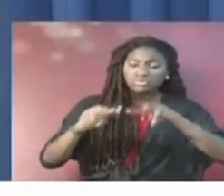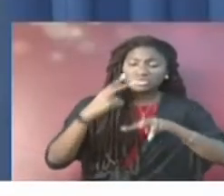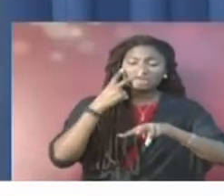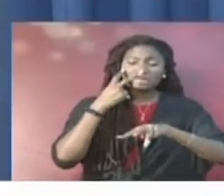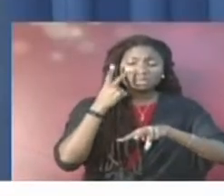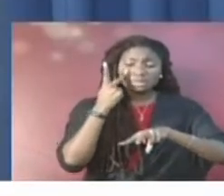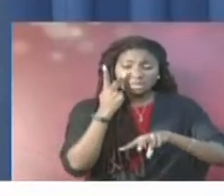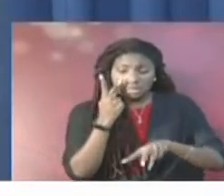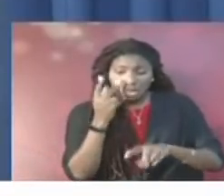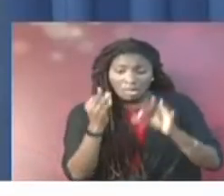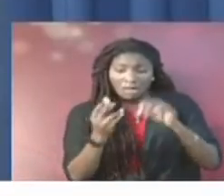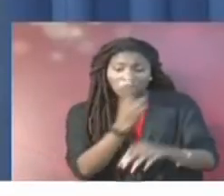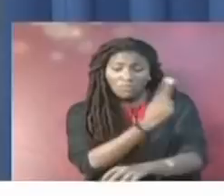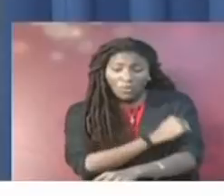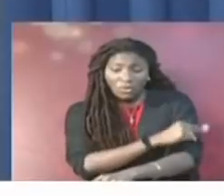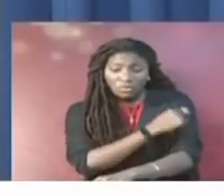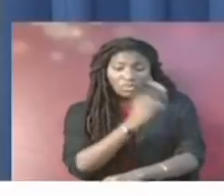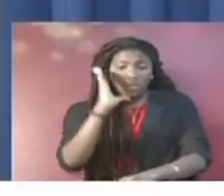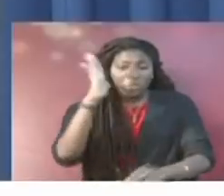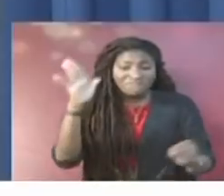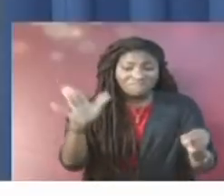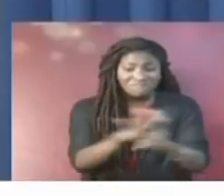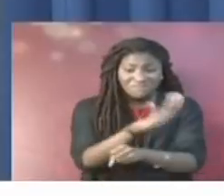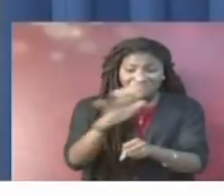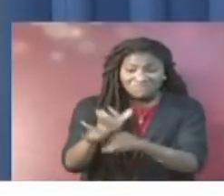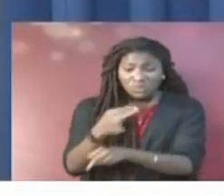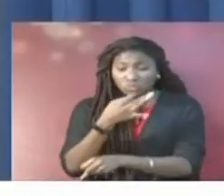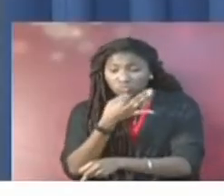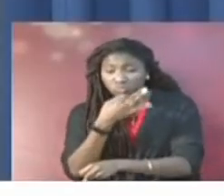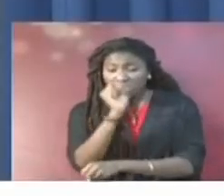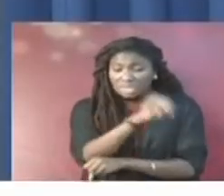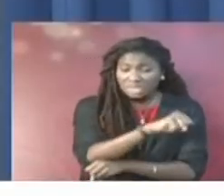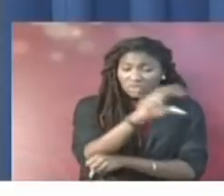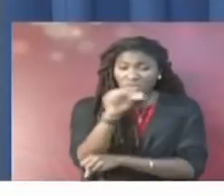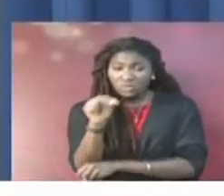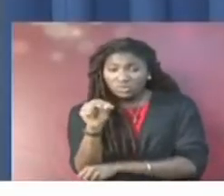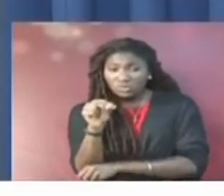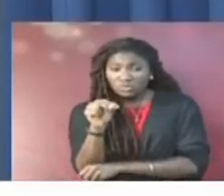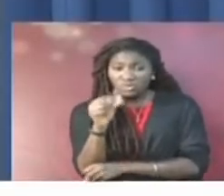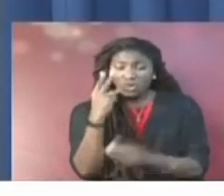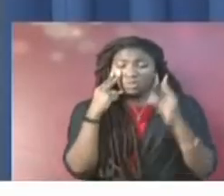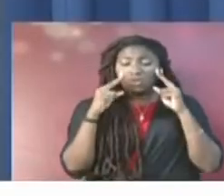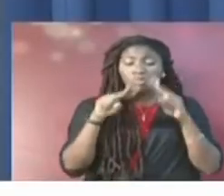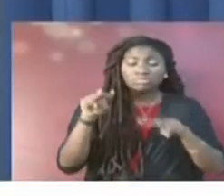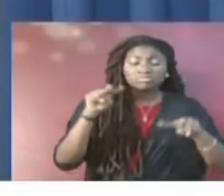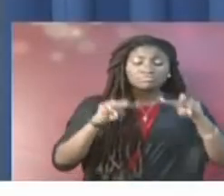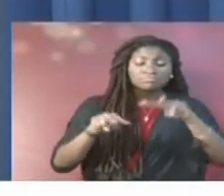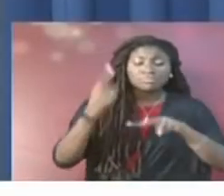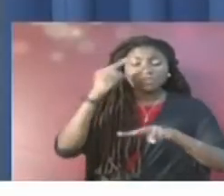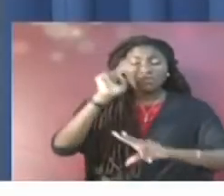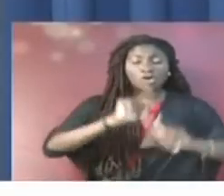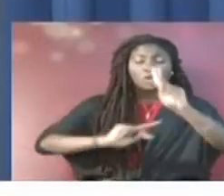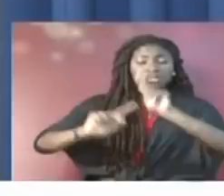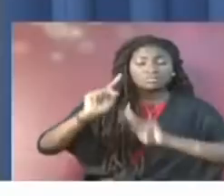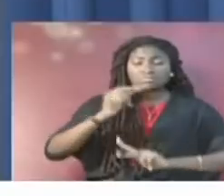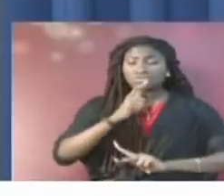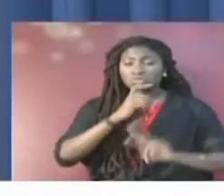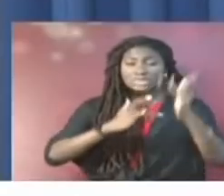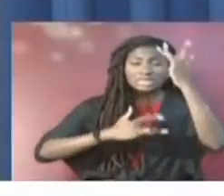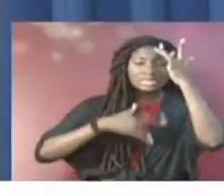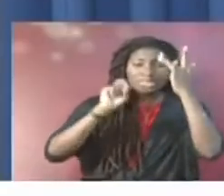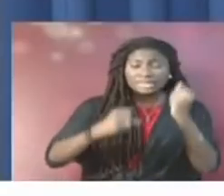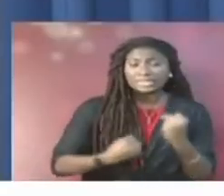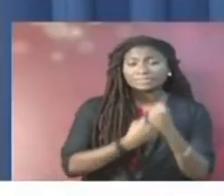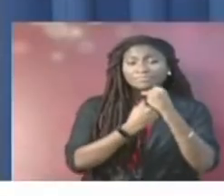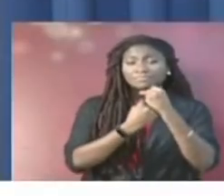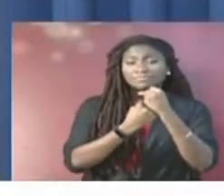we do look at the hospital occupancy levels and the levels of treatment that are afforded for persons. What